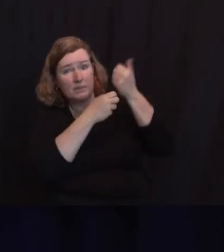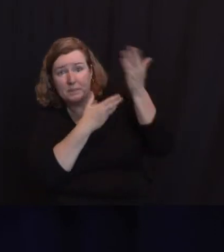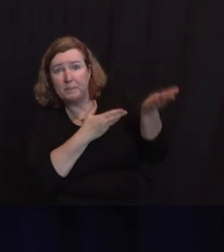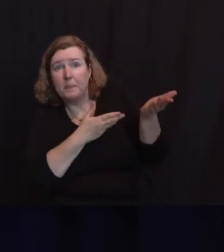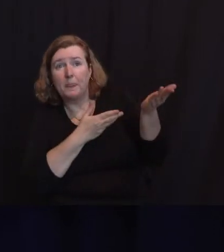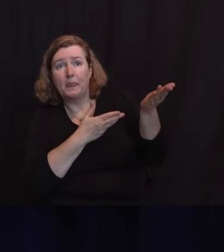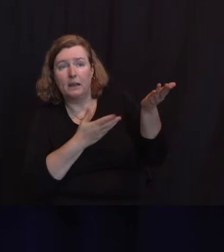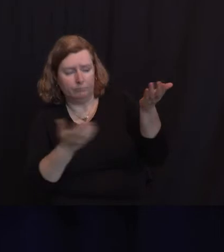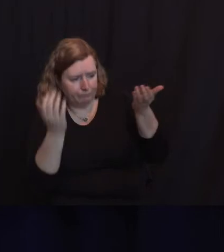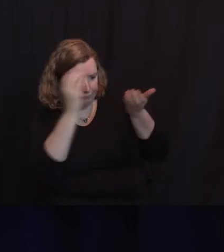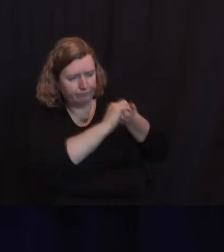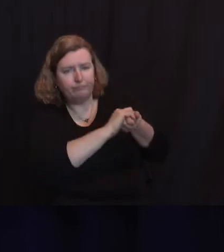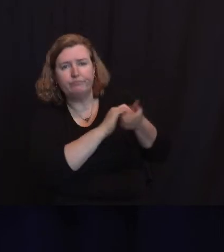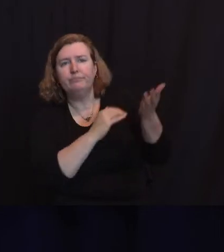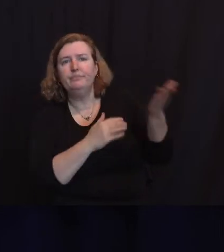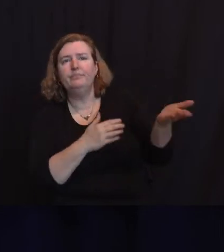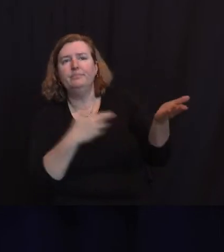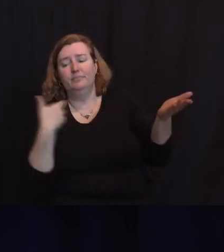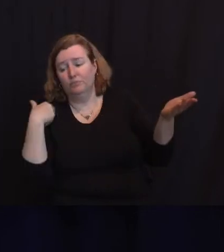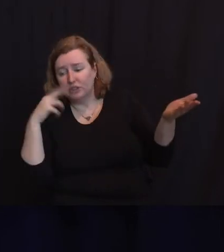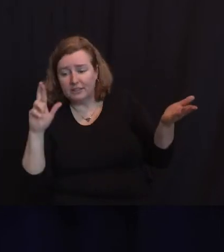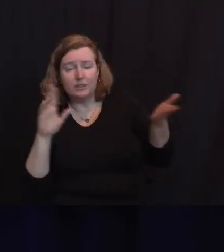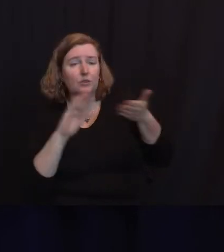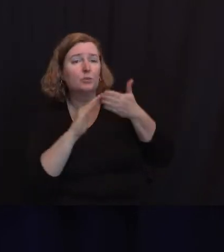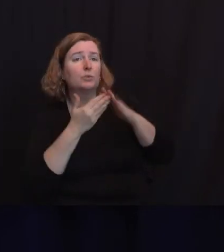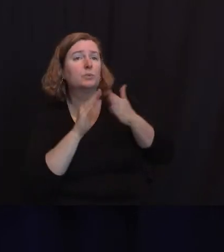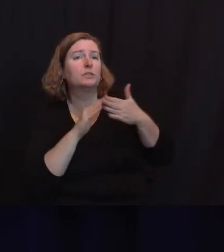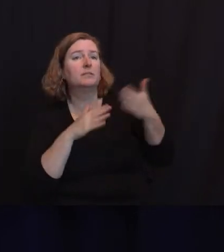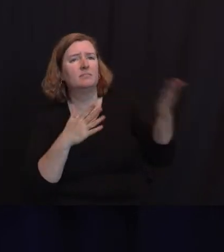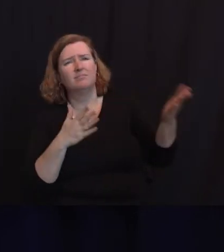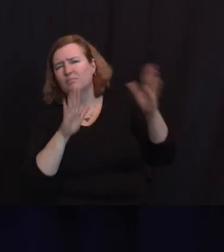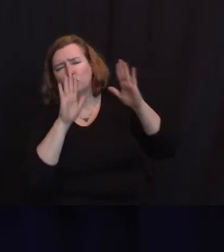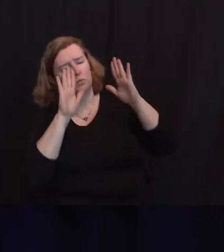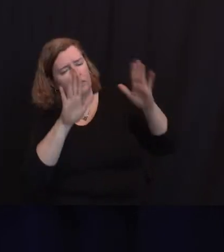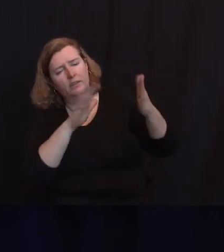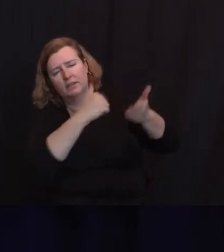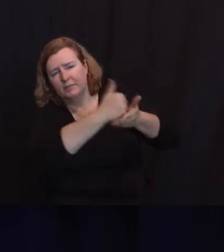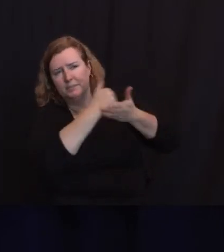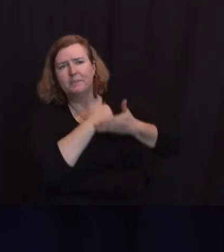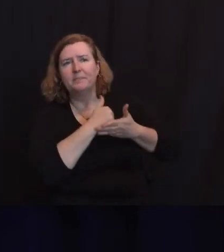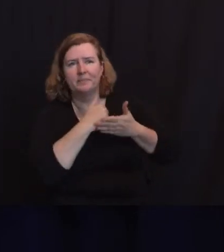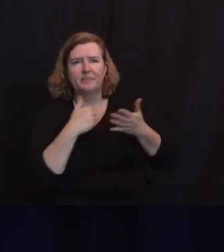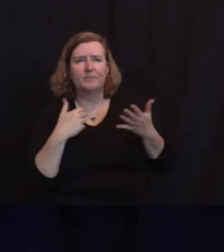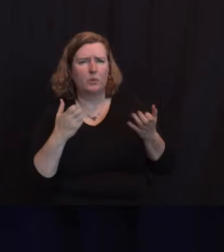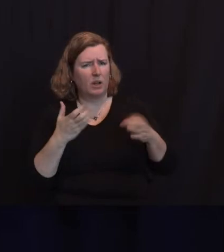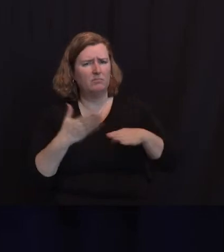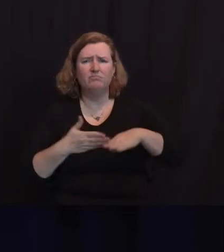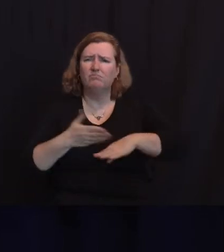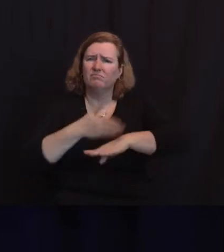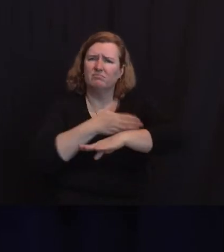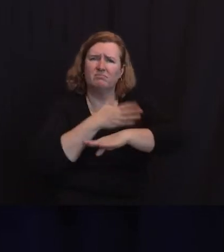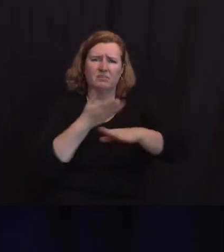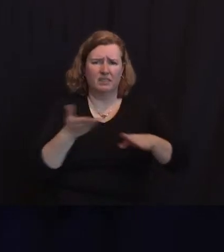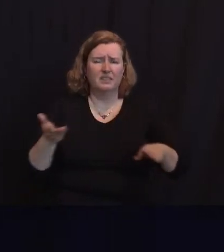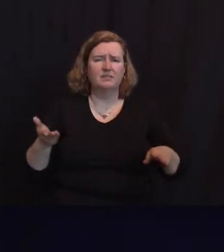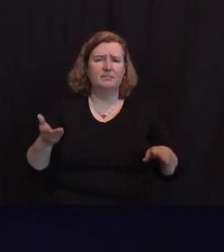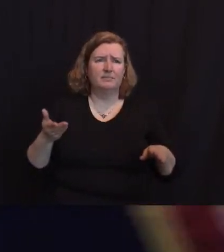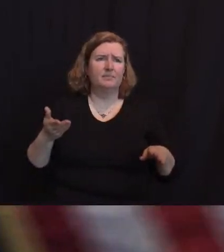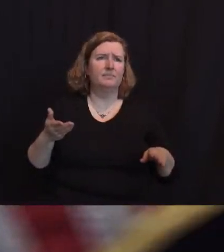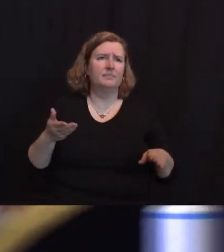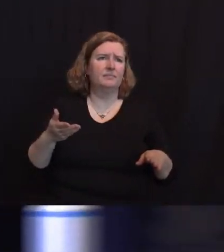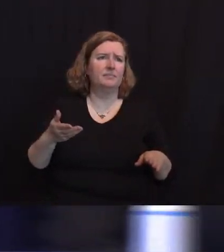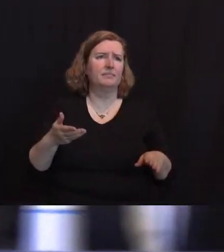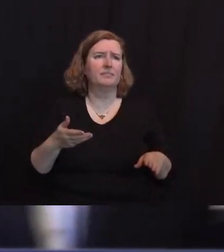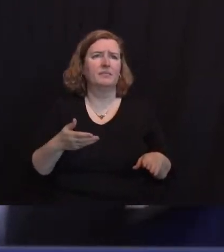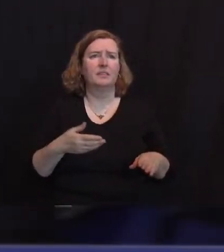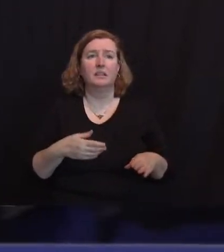communities, and they've been wonderful standing up with us to improve. Amen. Pat's got one other angle here,